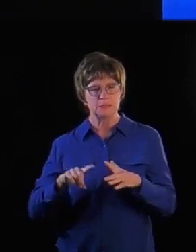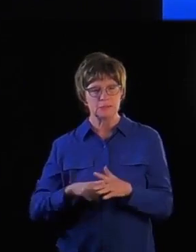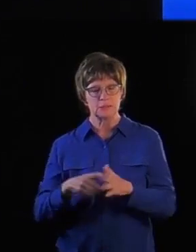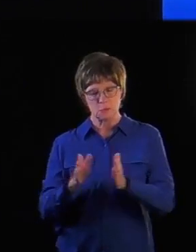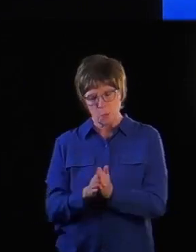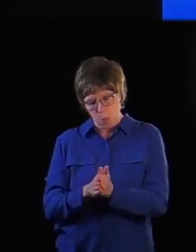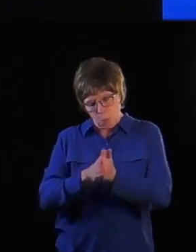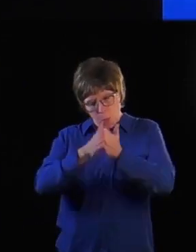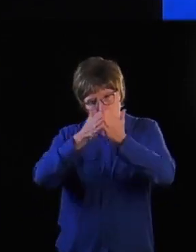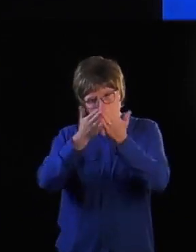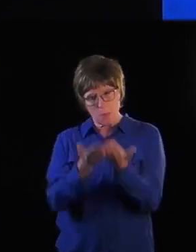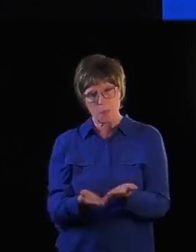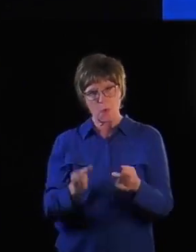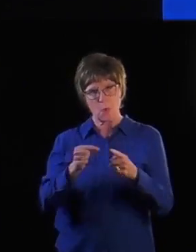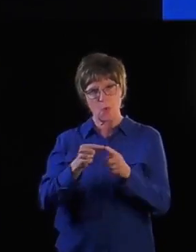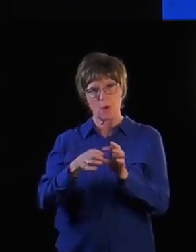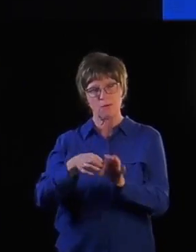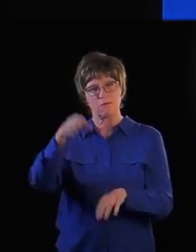Word of God